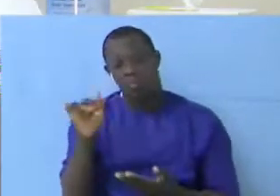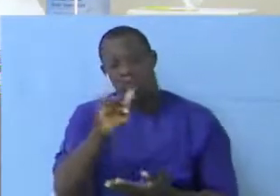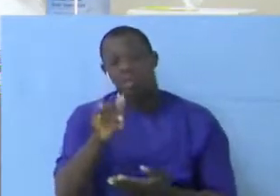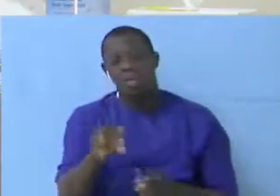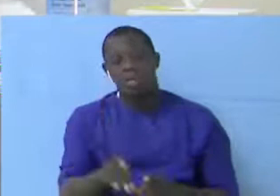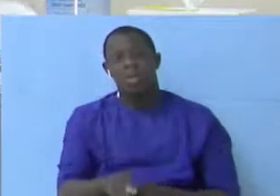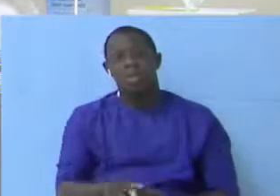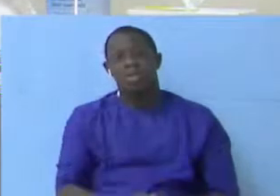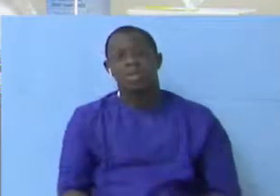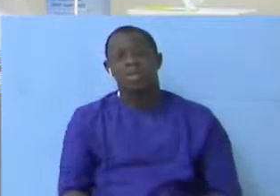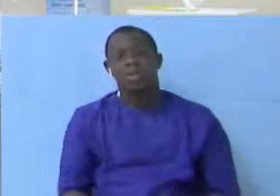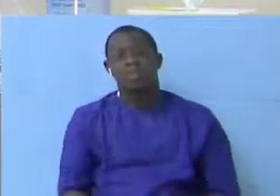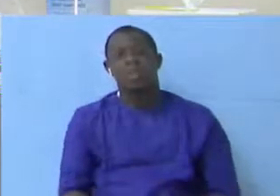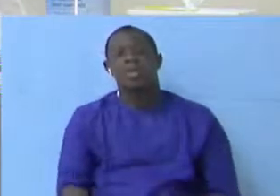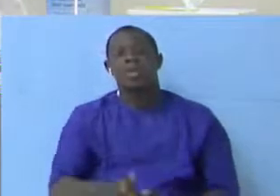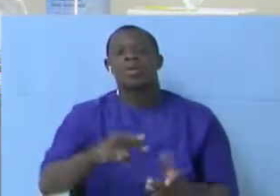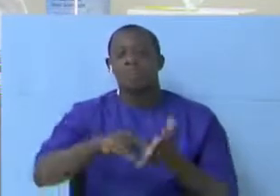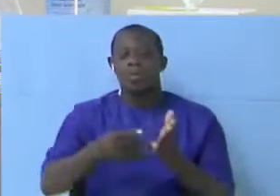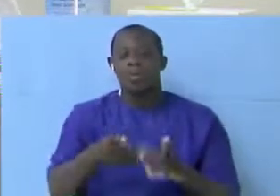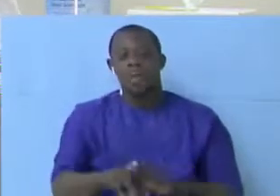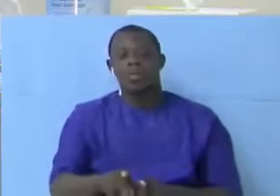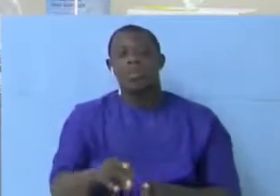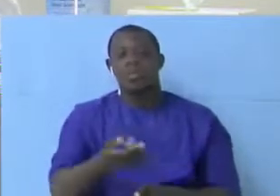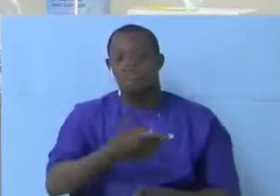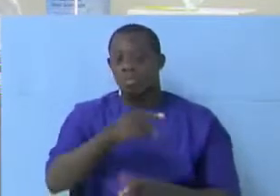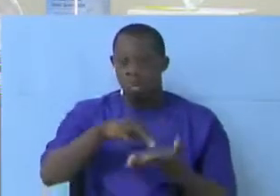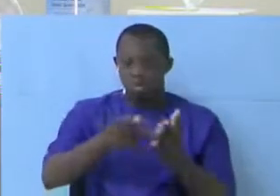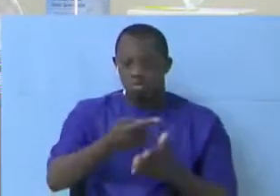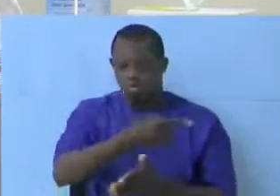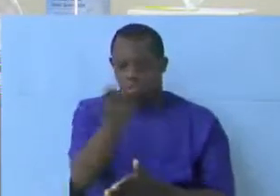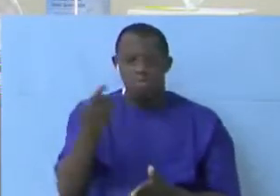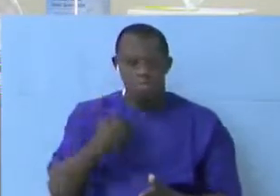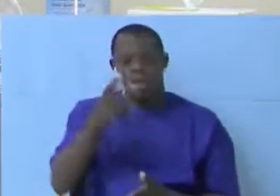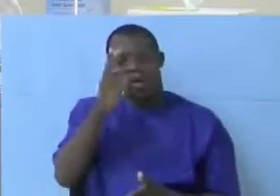This was a concerted collective effort. I